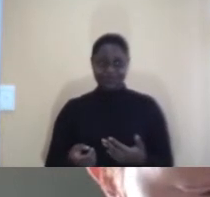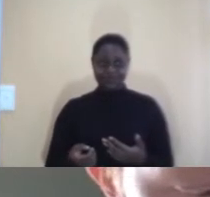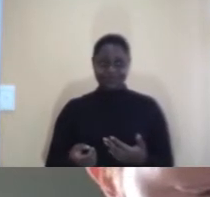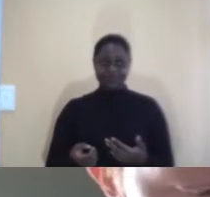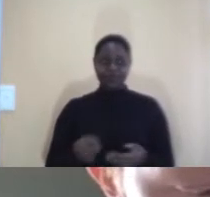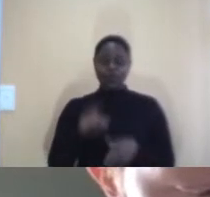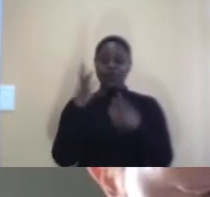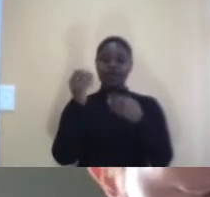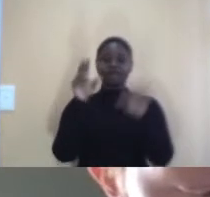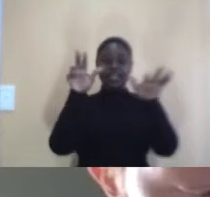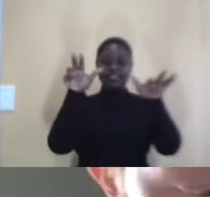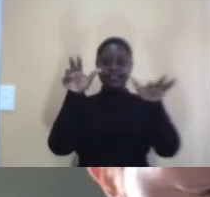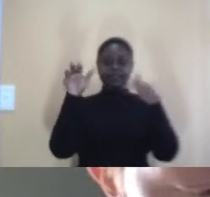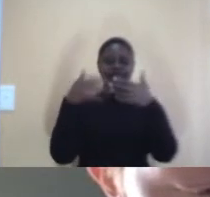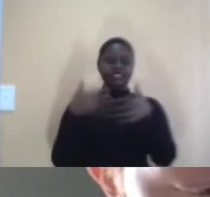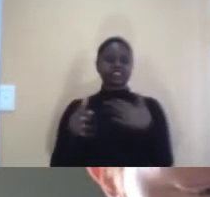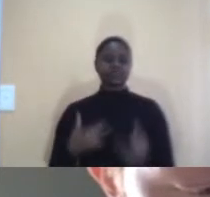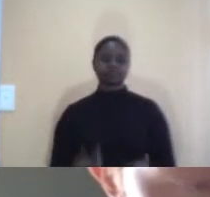8 minutes.